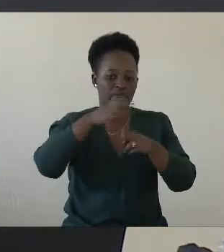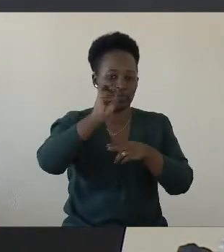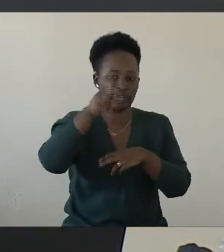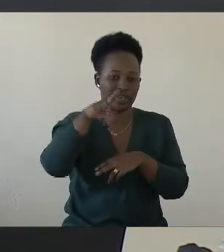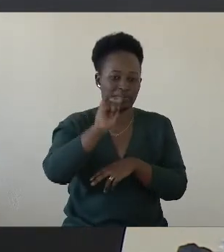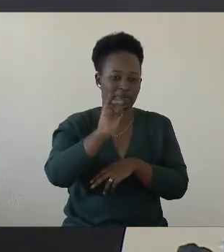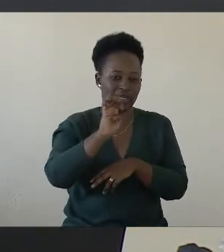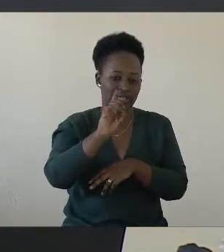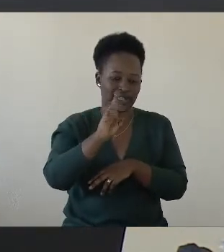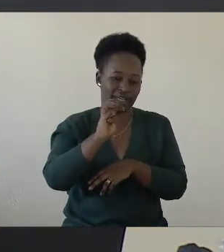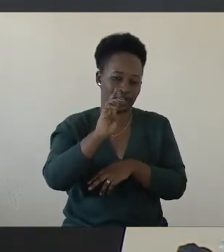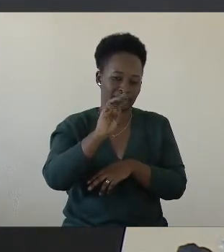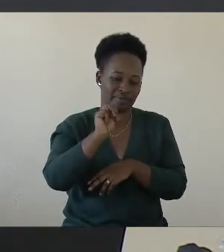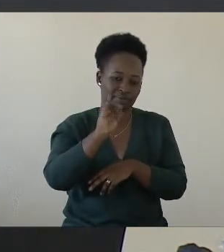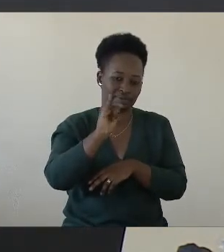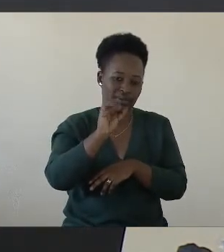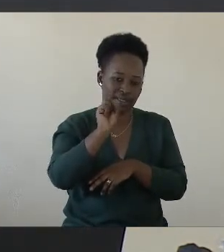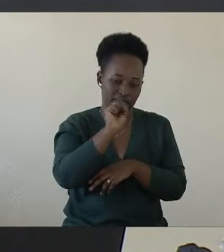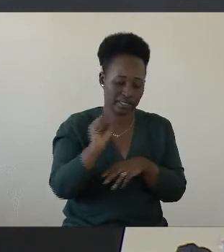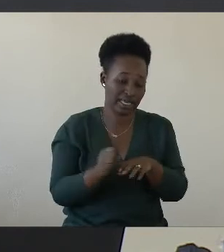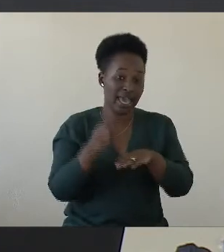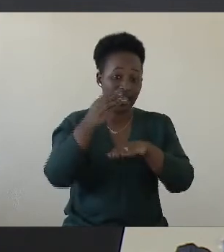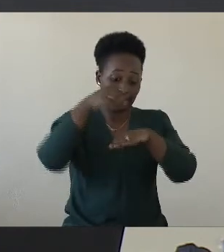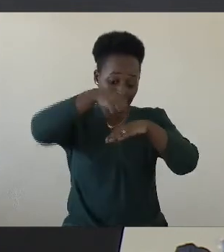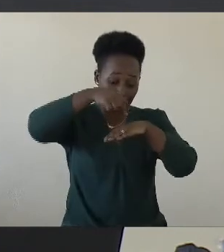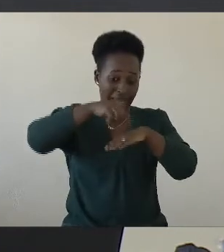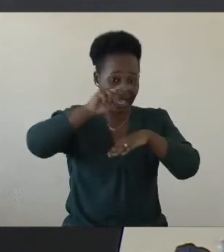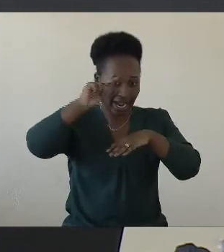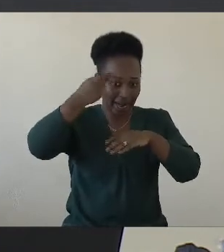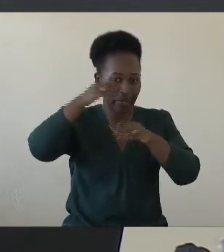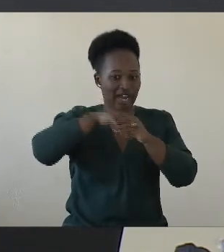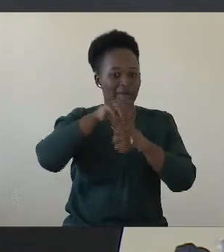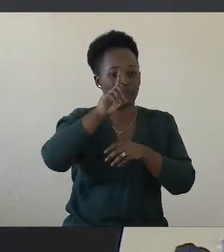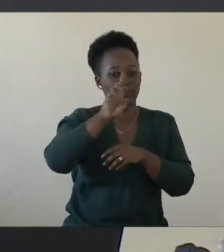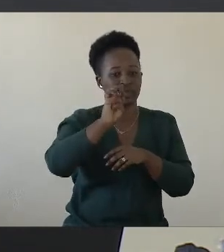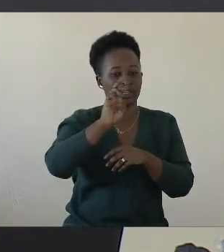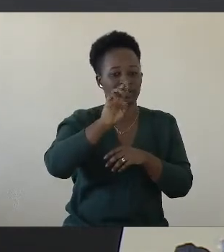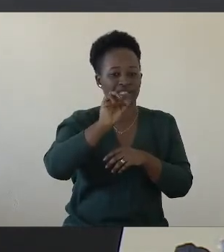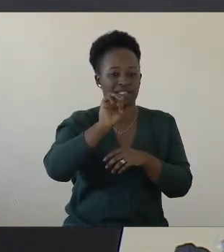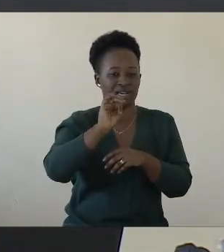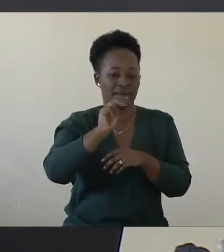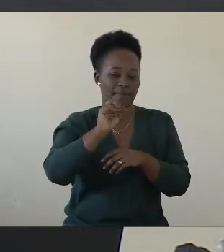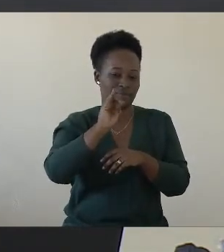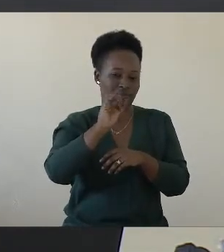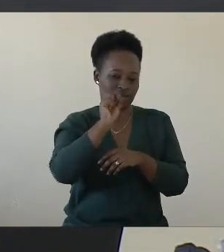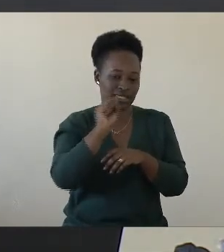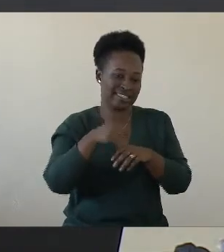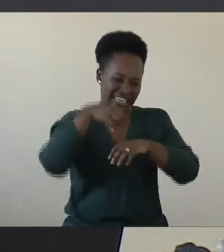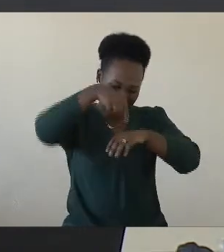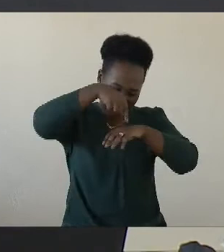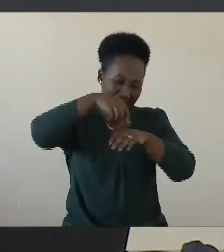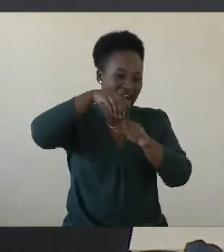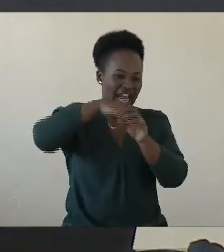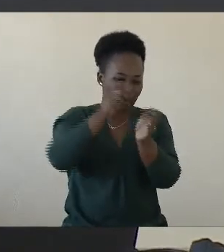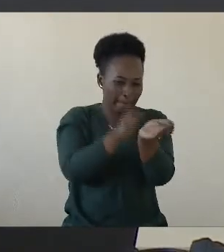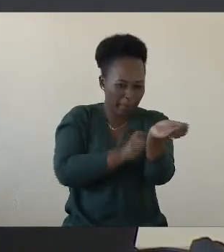dermis, is the layer or is a part of the skin that is composed of very many blood vessels. If you talk